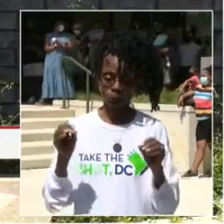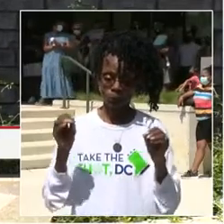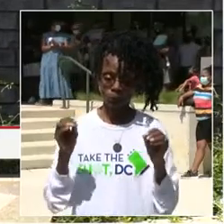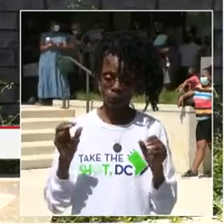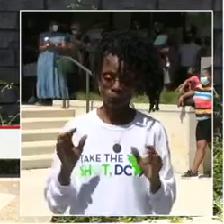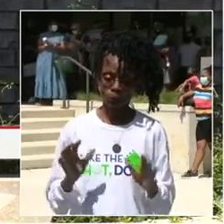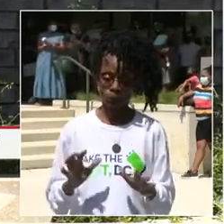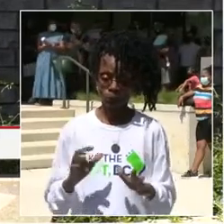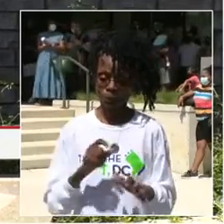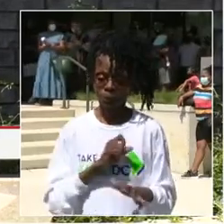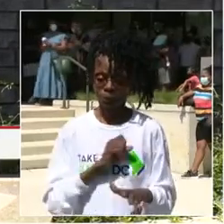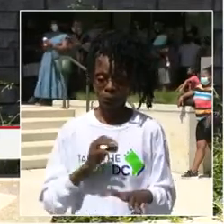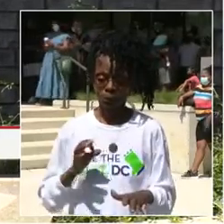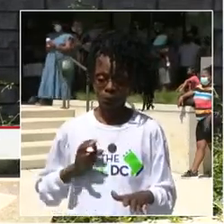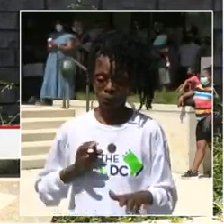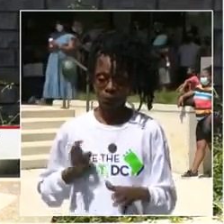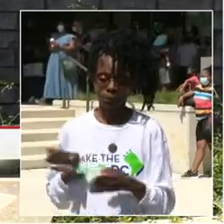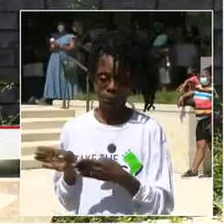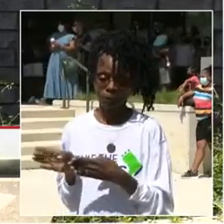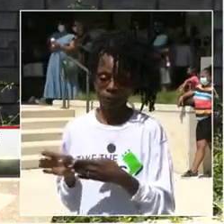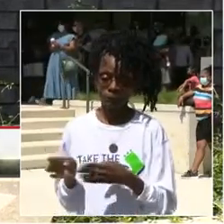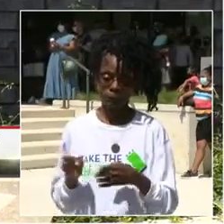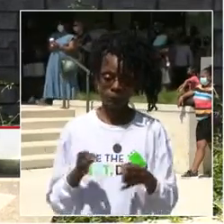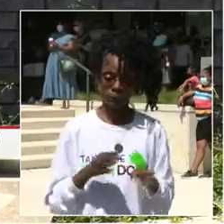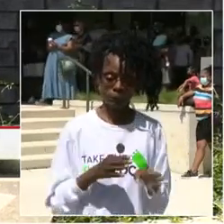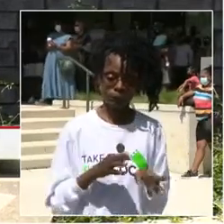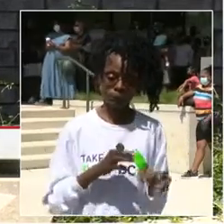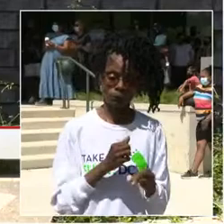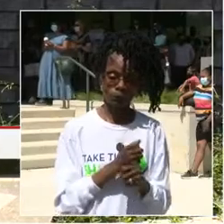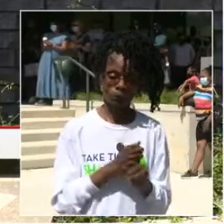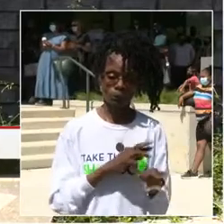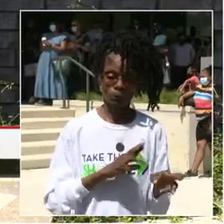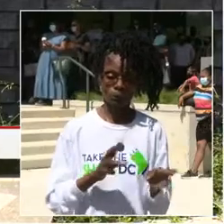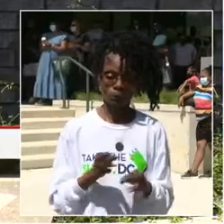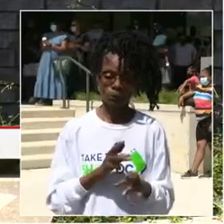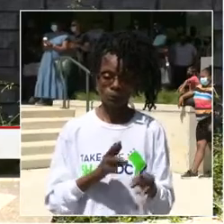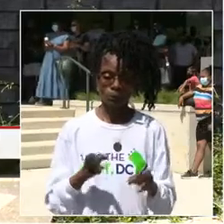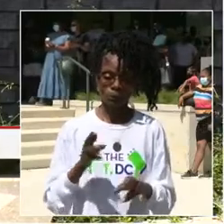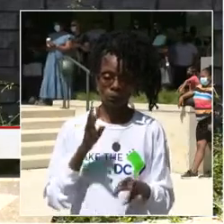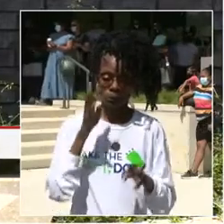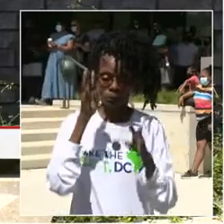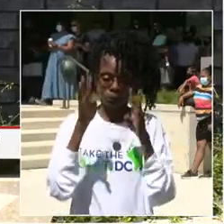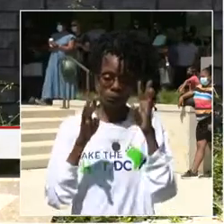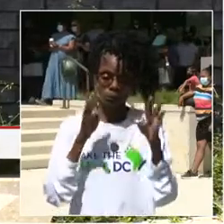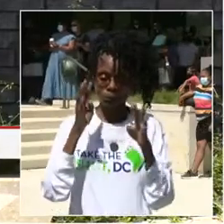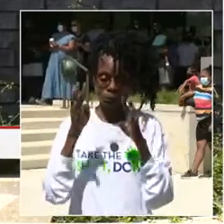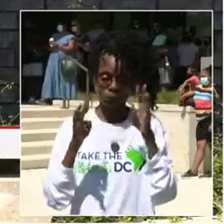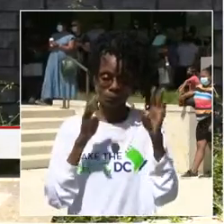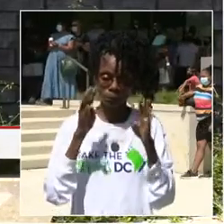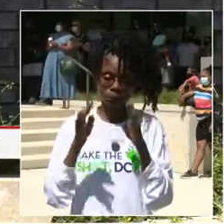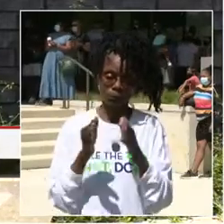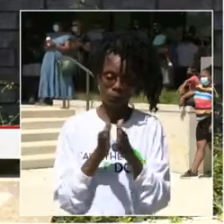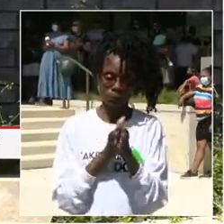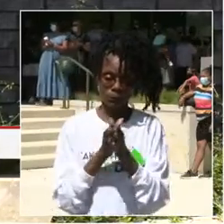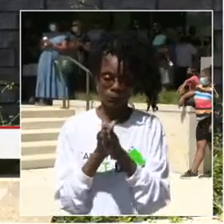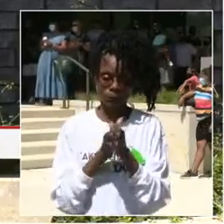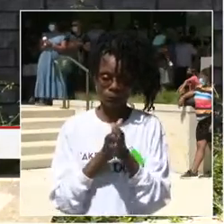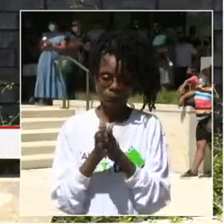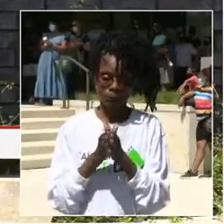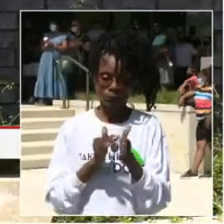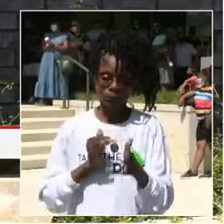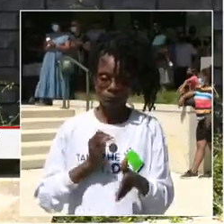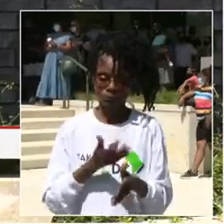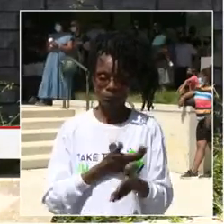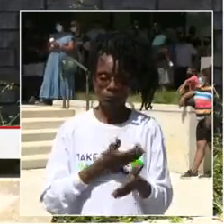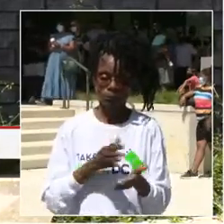to pivot on the dime, had to be innovative, to come up with engaging materials to keep our young people in